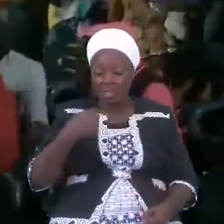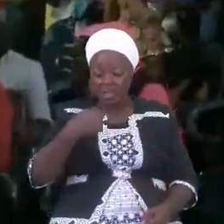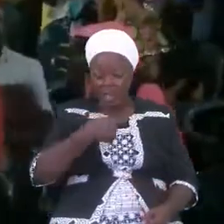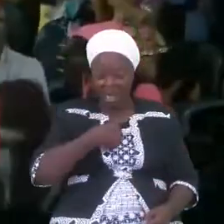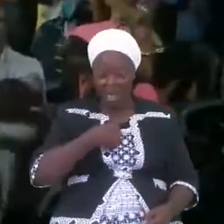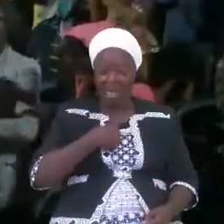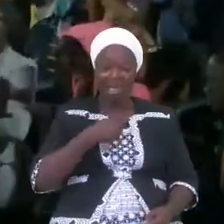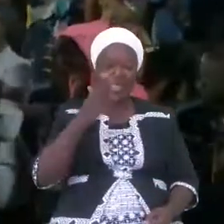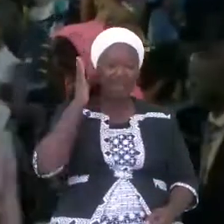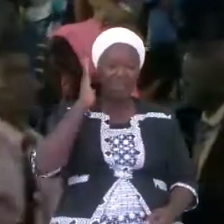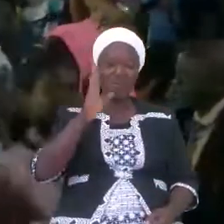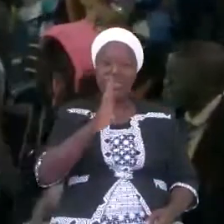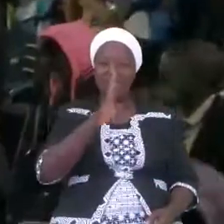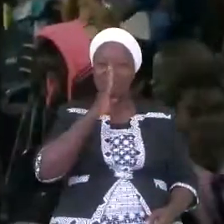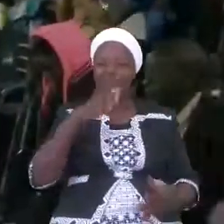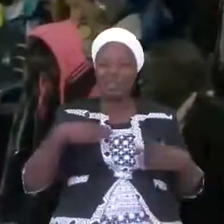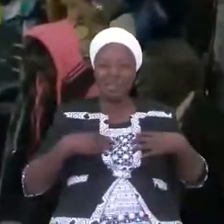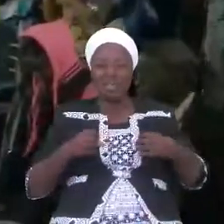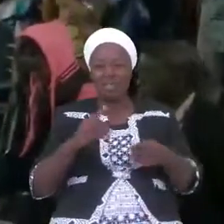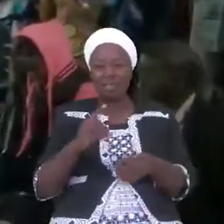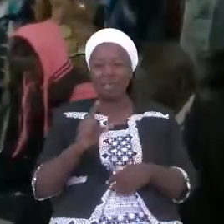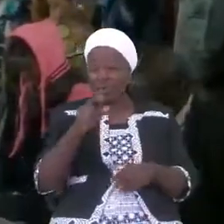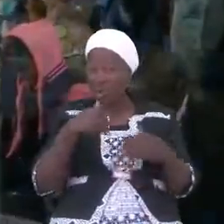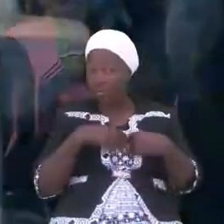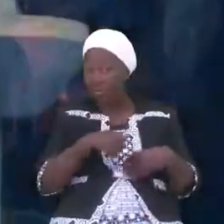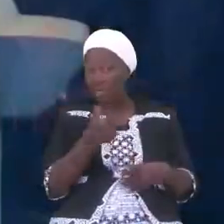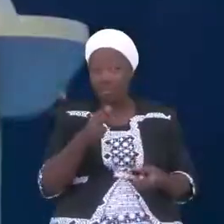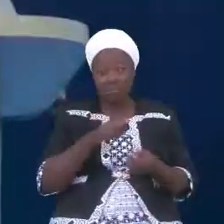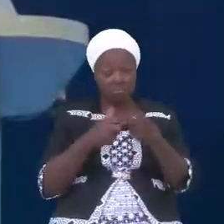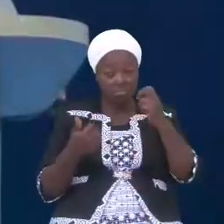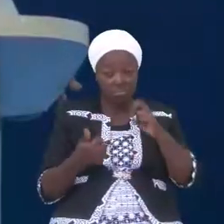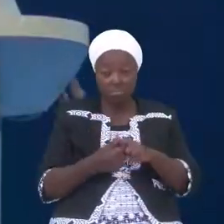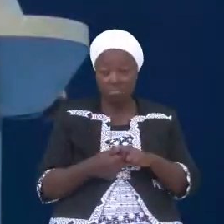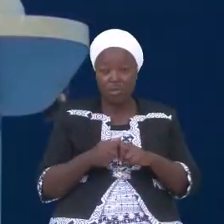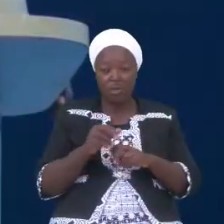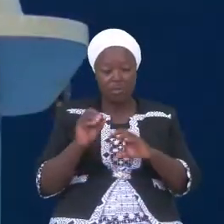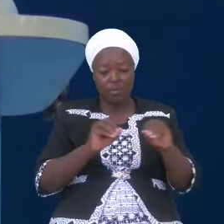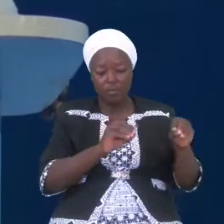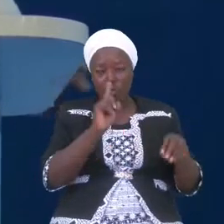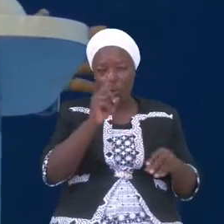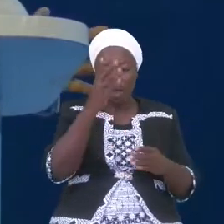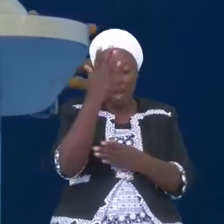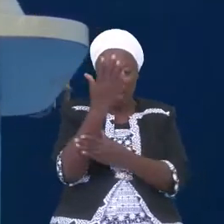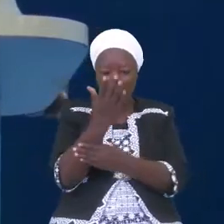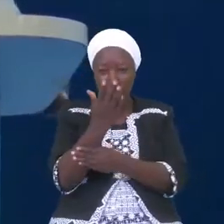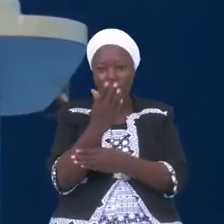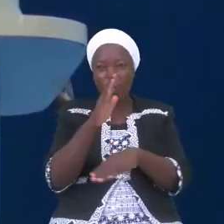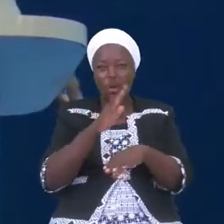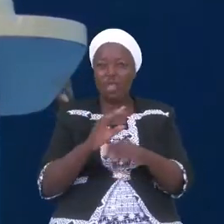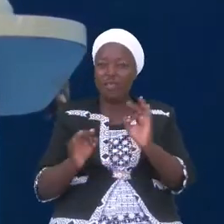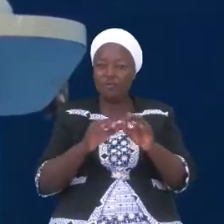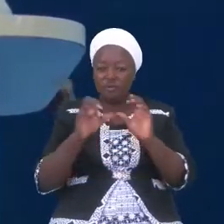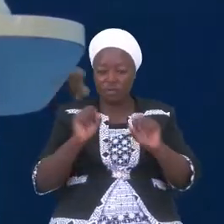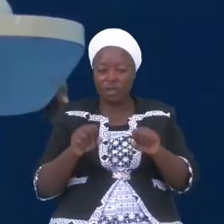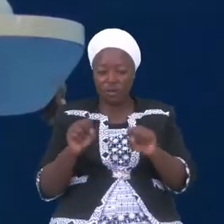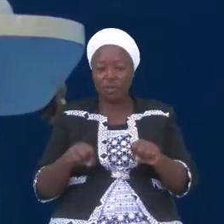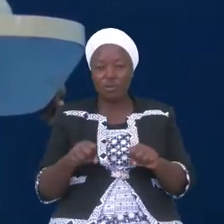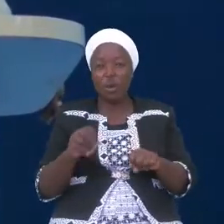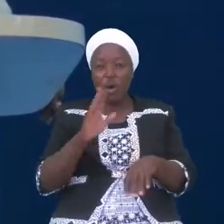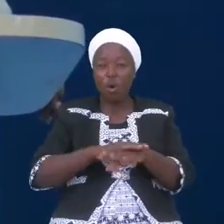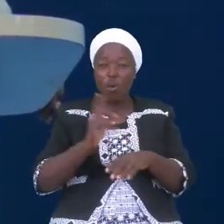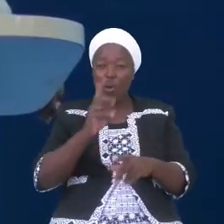You have any challenge? You lay one hand if possible, when you have the